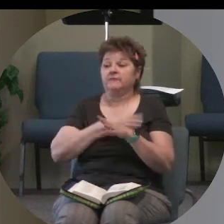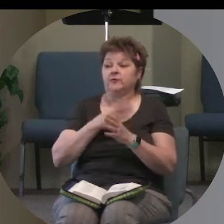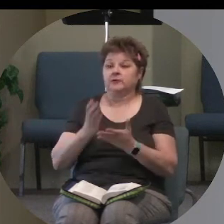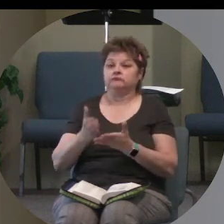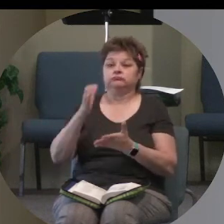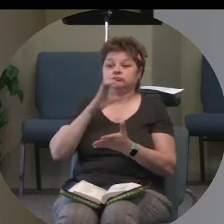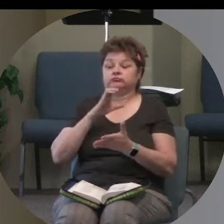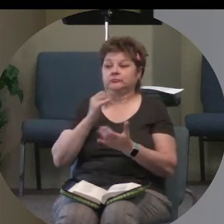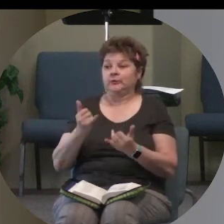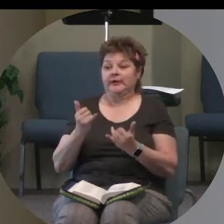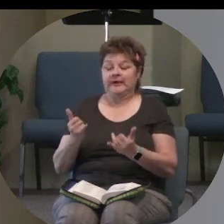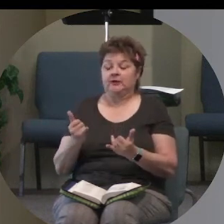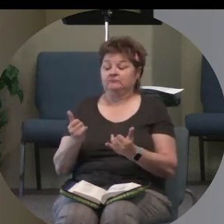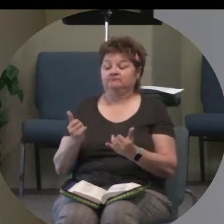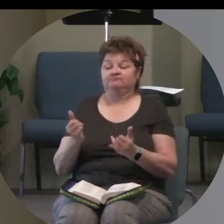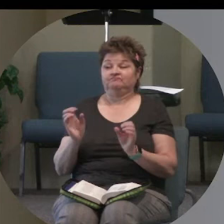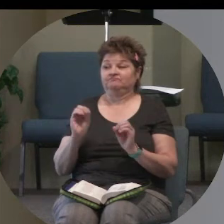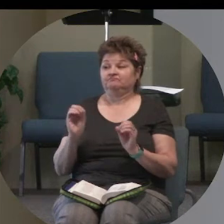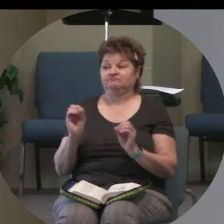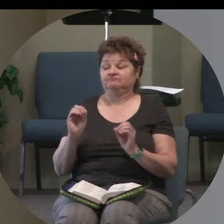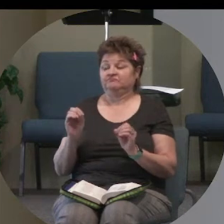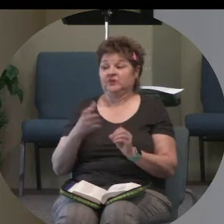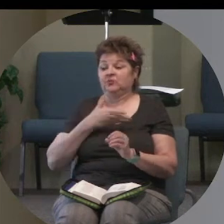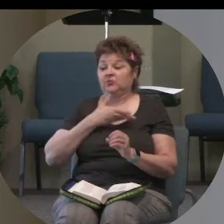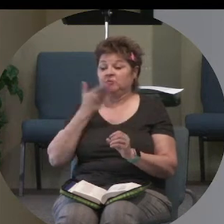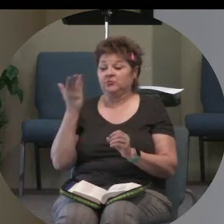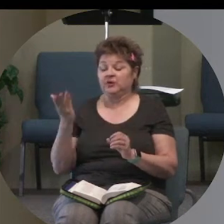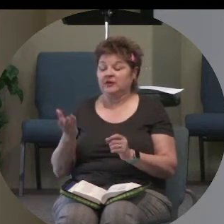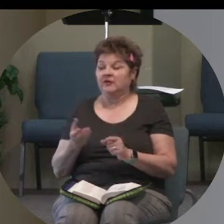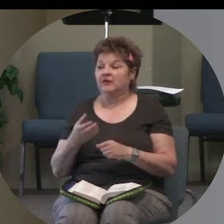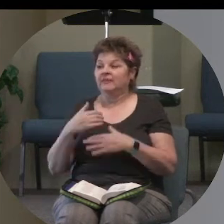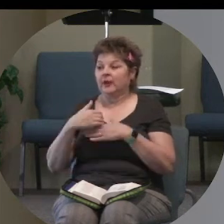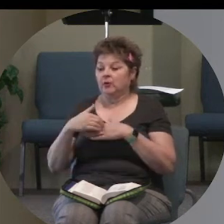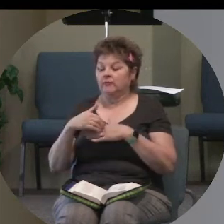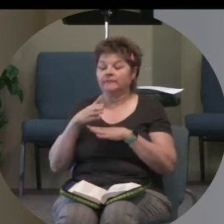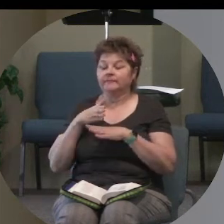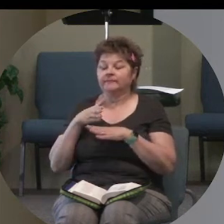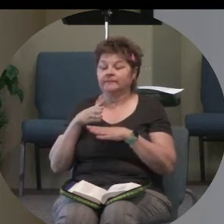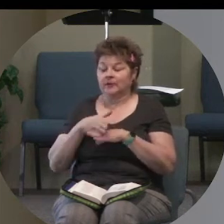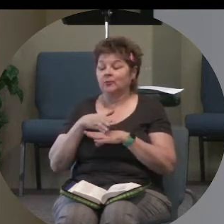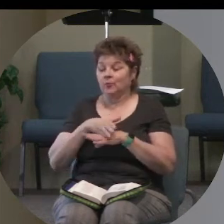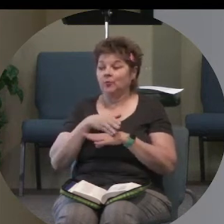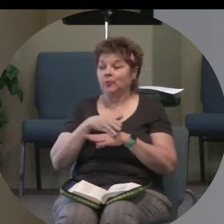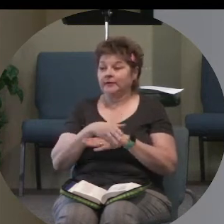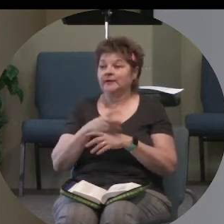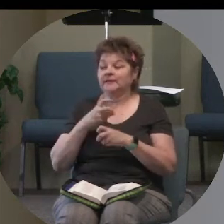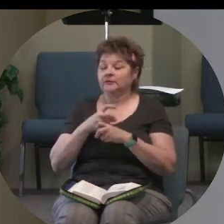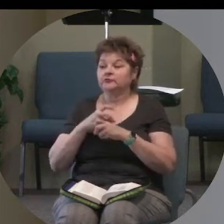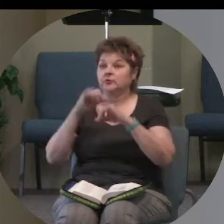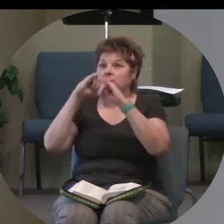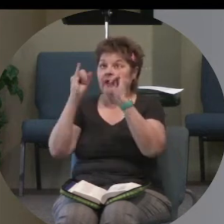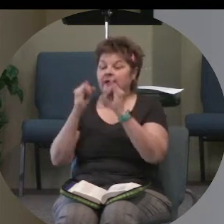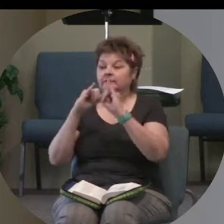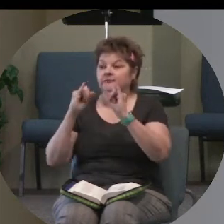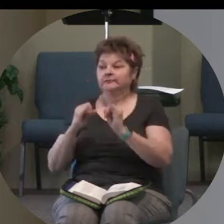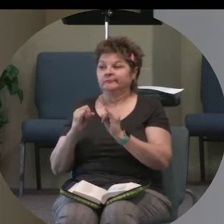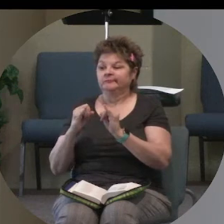longer prosperous. Their wood and stone idols that were hand-carved did nothing but get destroyed.